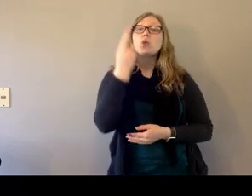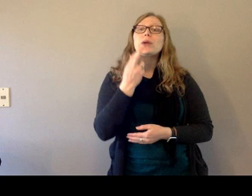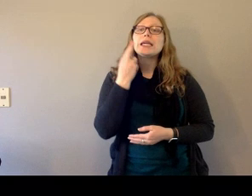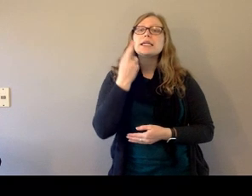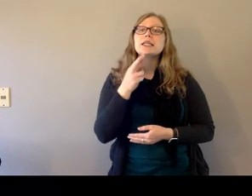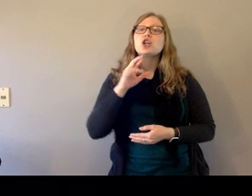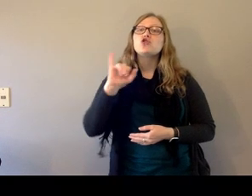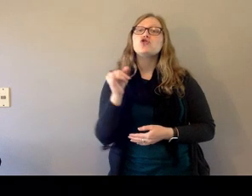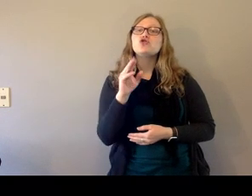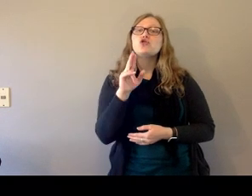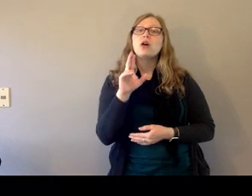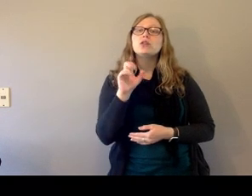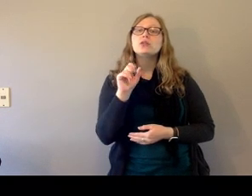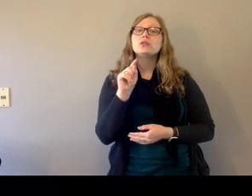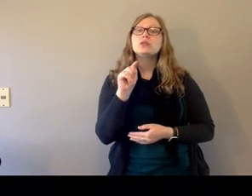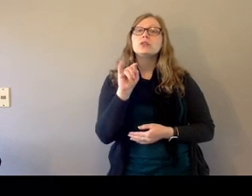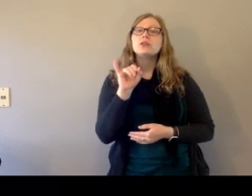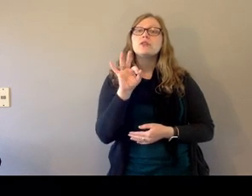for saying,